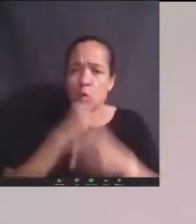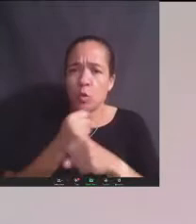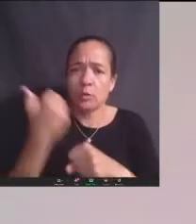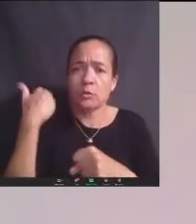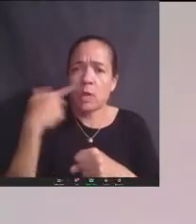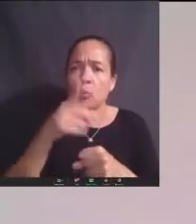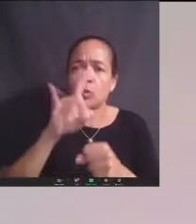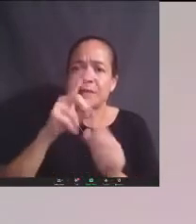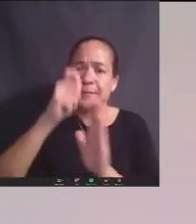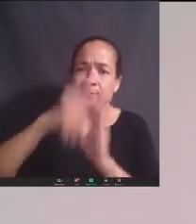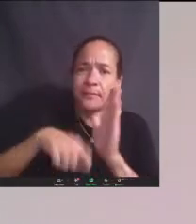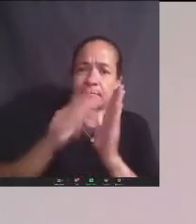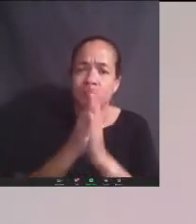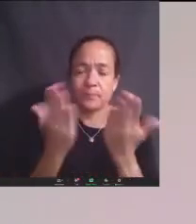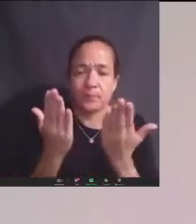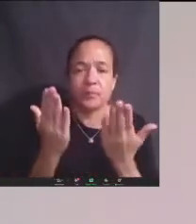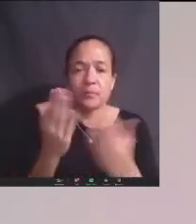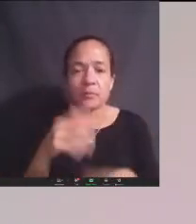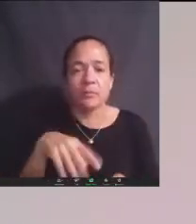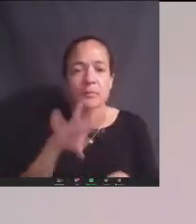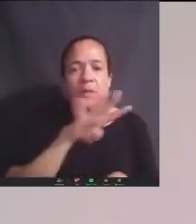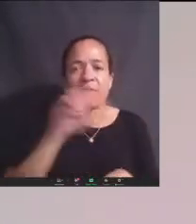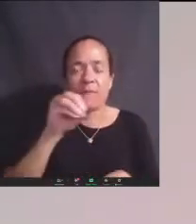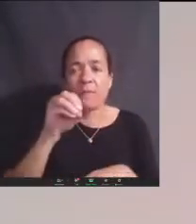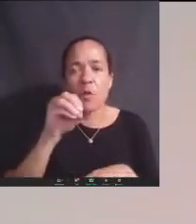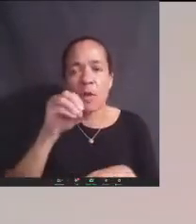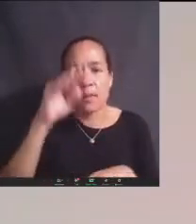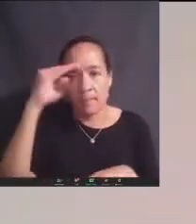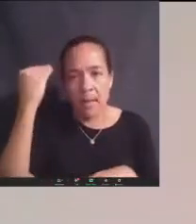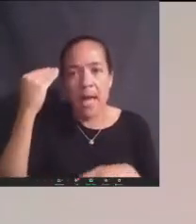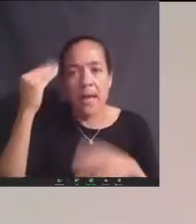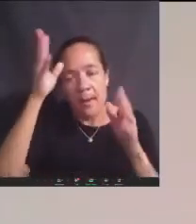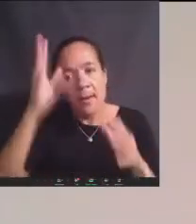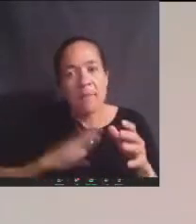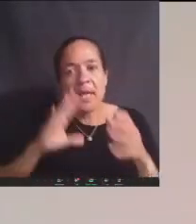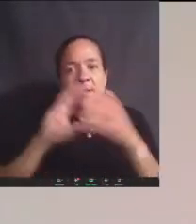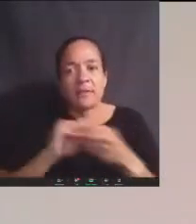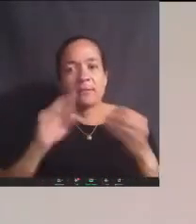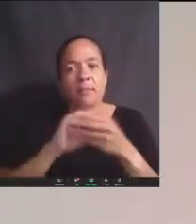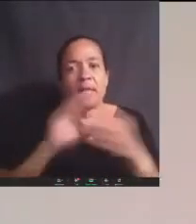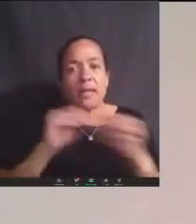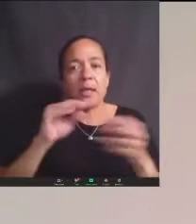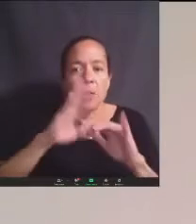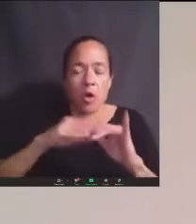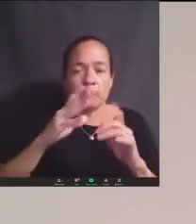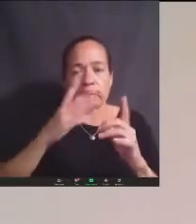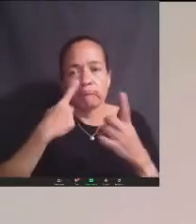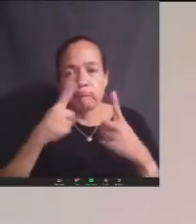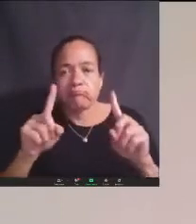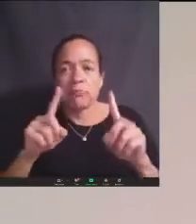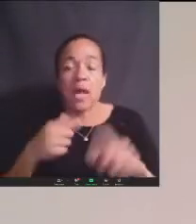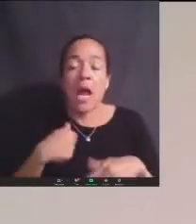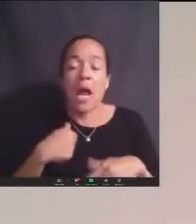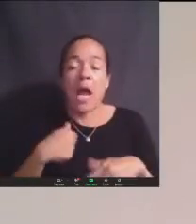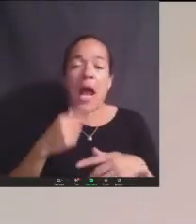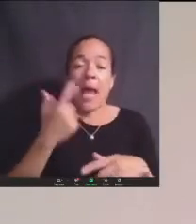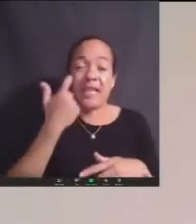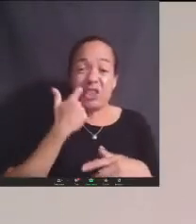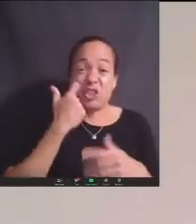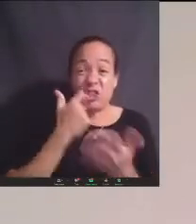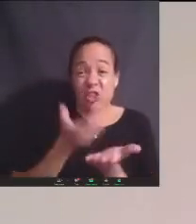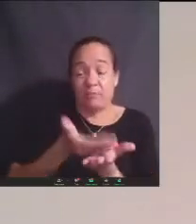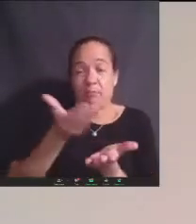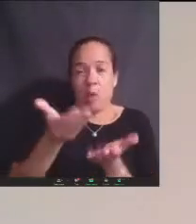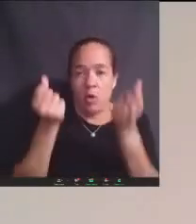Black Men Speak on Living, Leading, and Succeeding. I actually just purchased multiple copies for the men in my life,